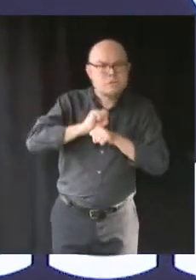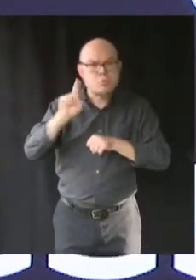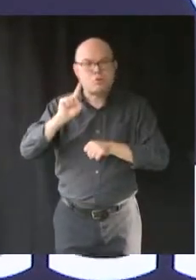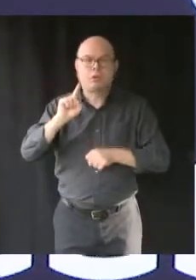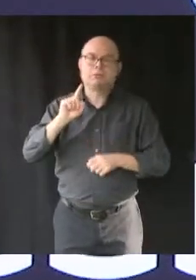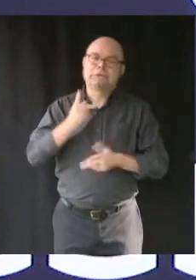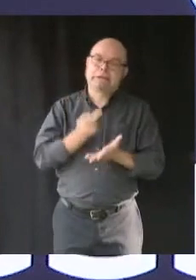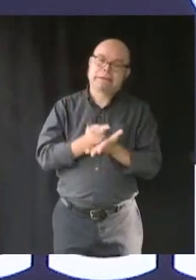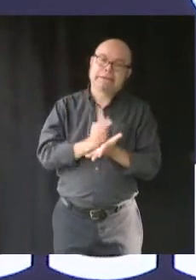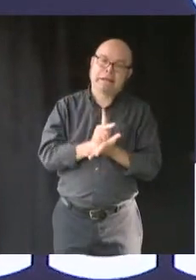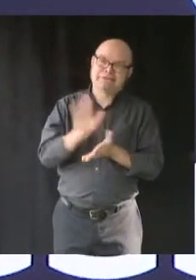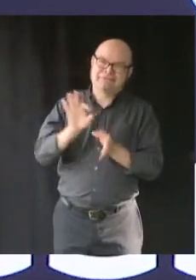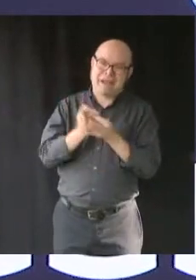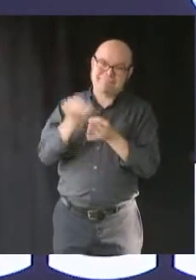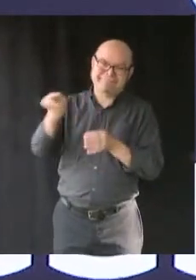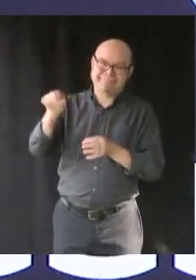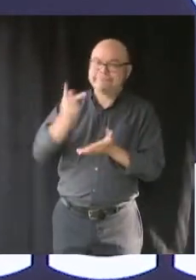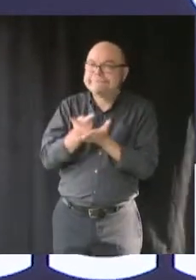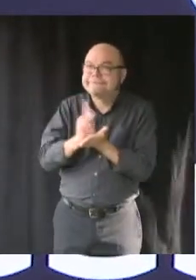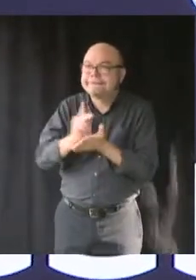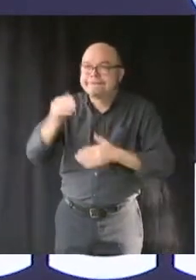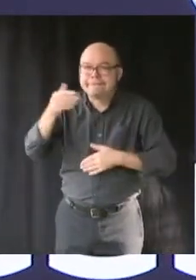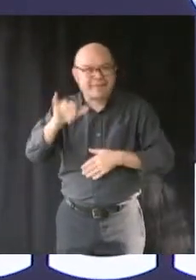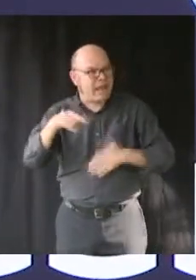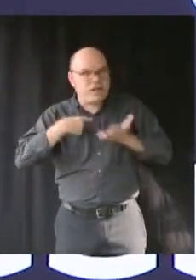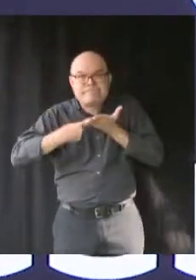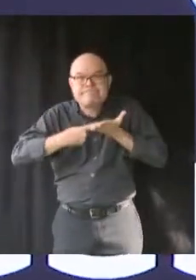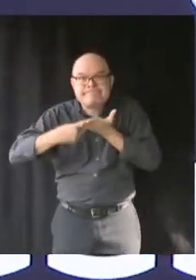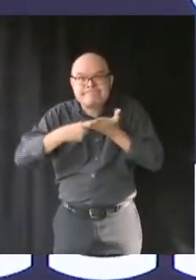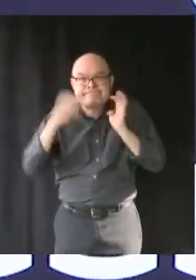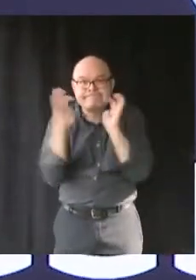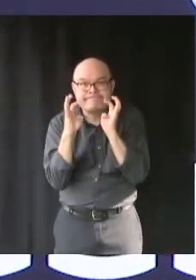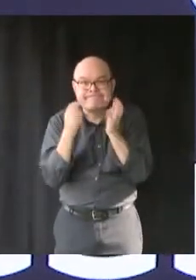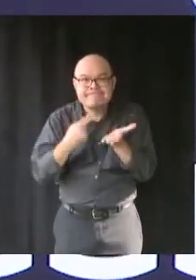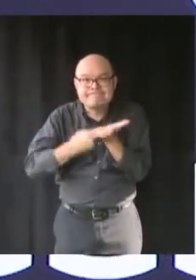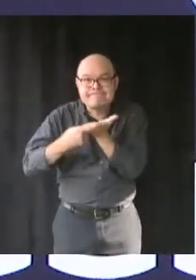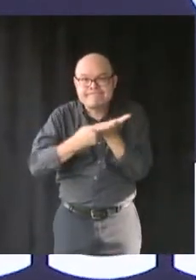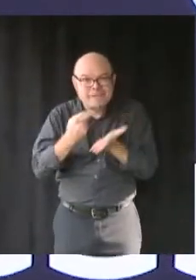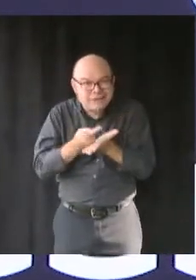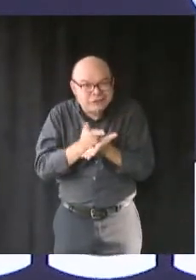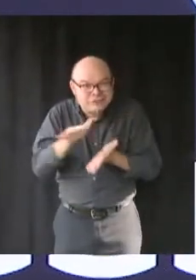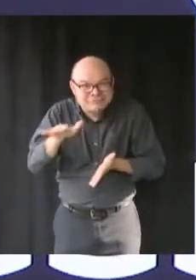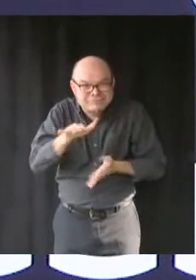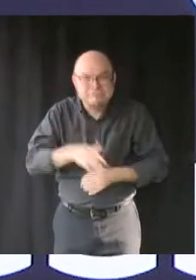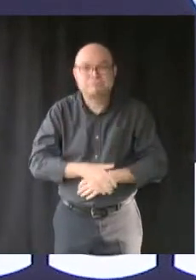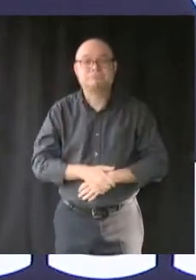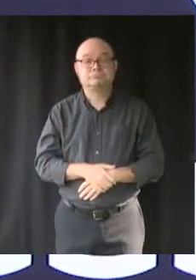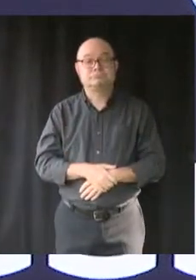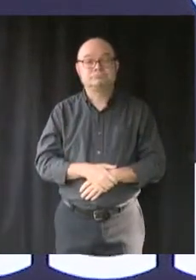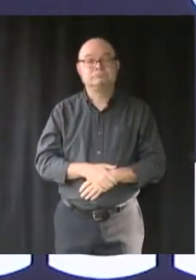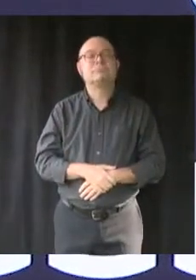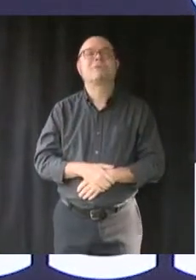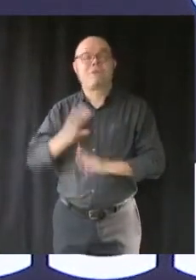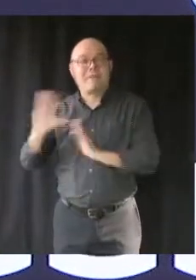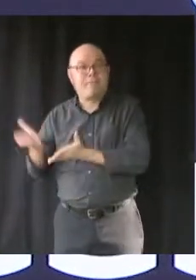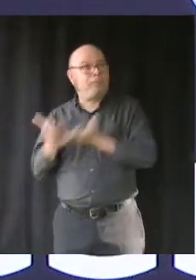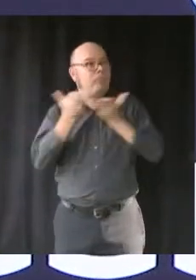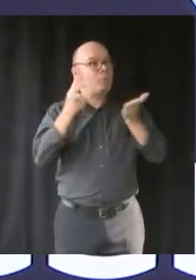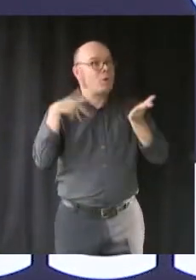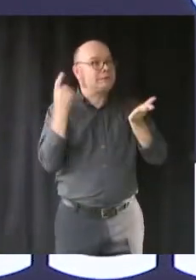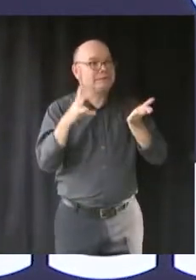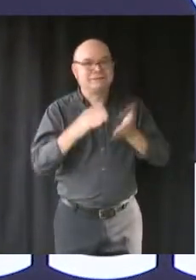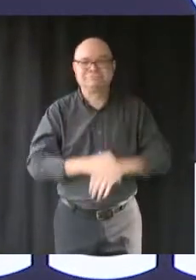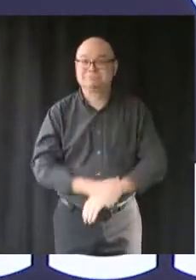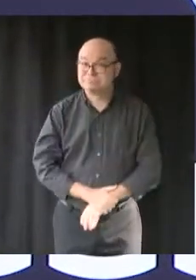to Washington. Rosa has not only served as a tremendous representative for her district, but she has served